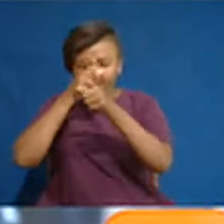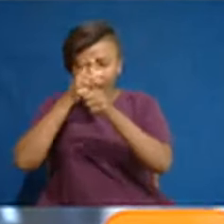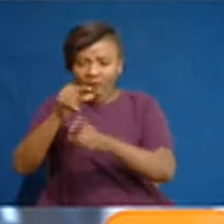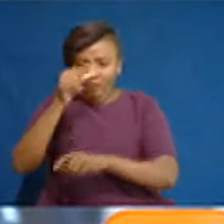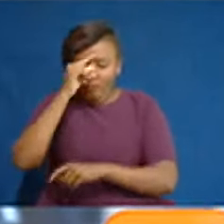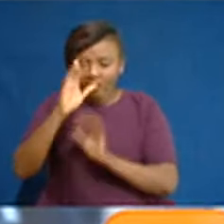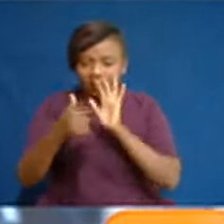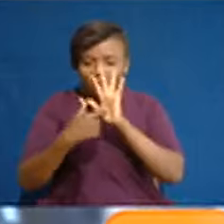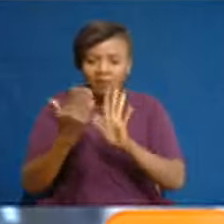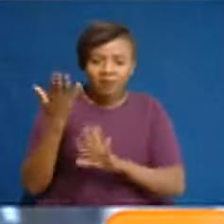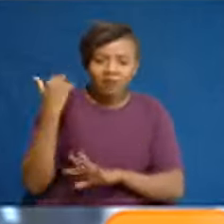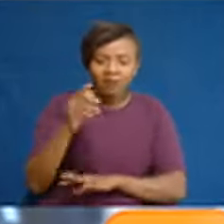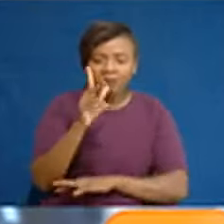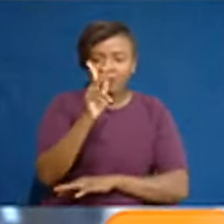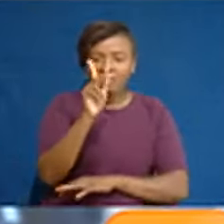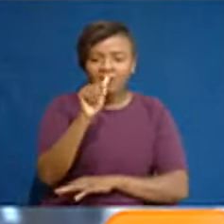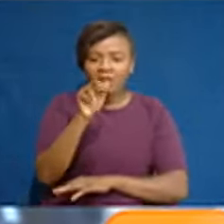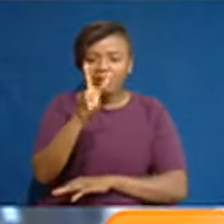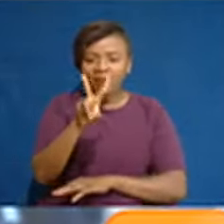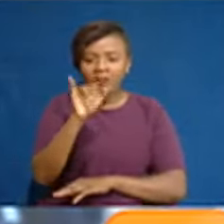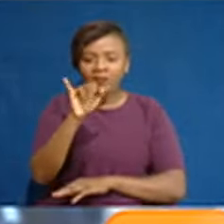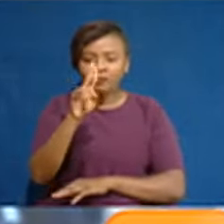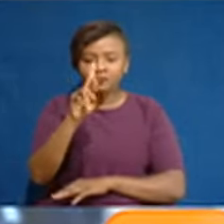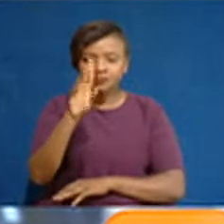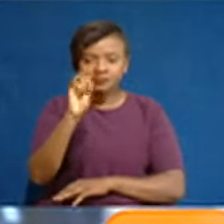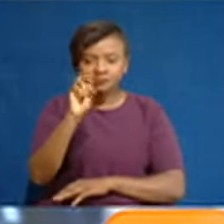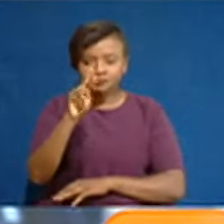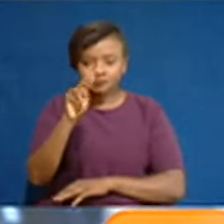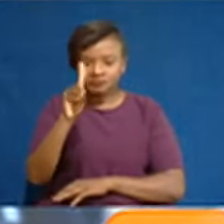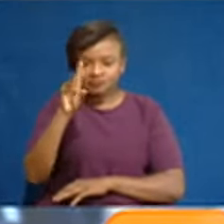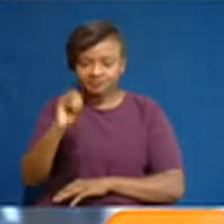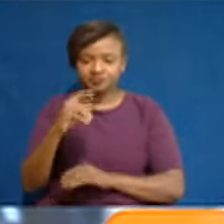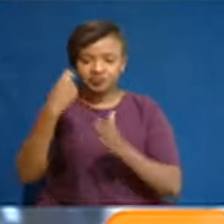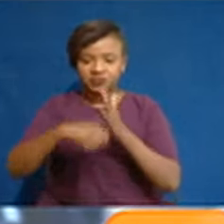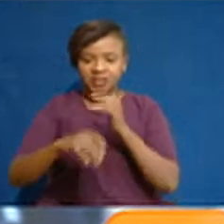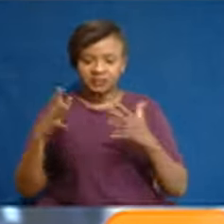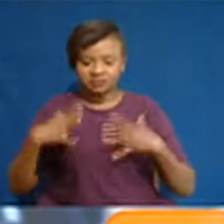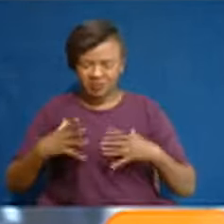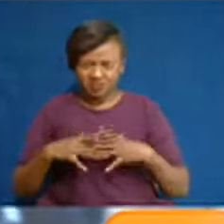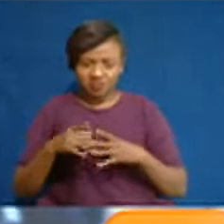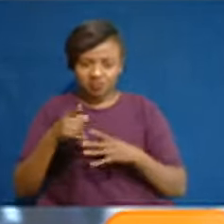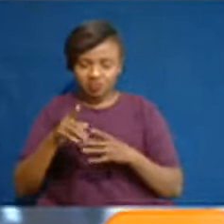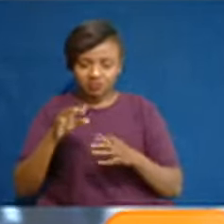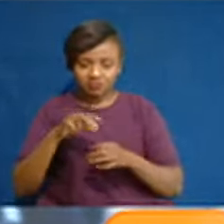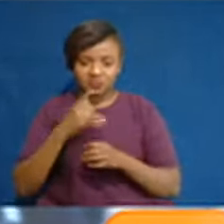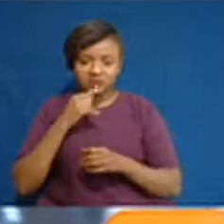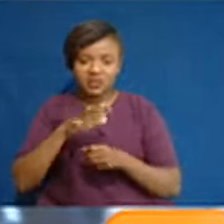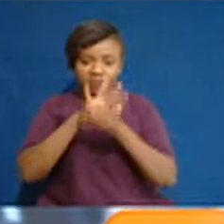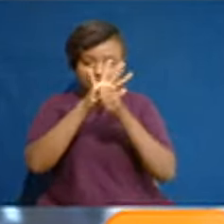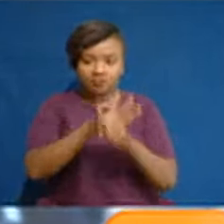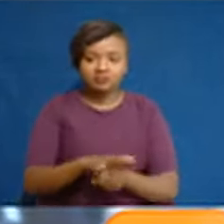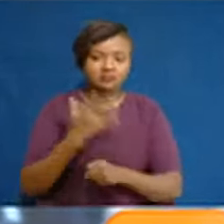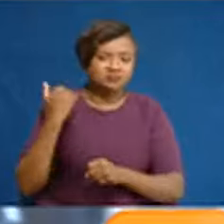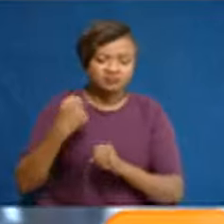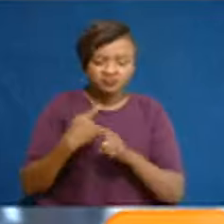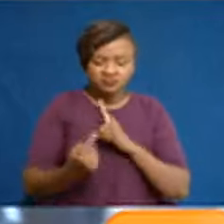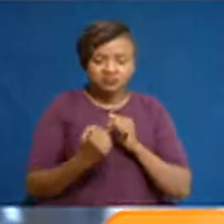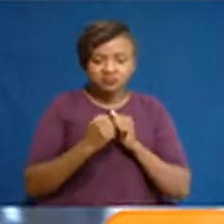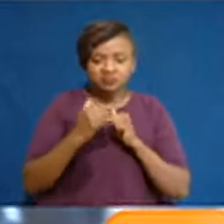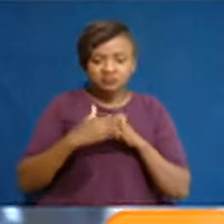Kavirondo Taxpayers Association among the Luo community were basically pushing back against punitive taxes back in the